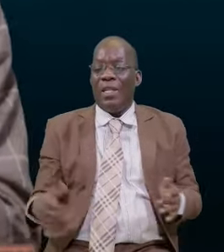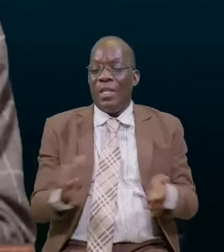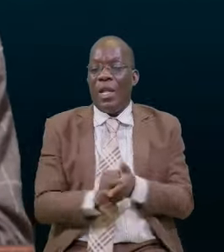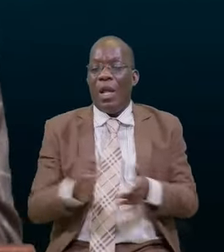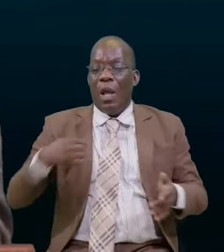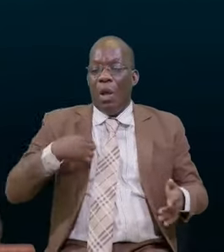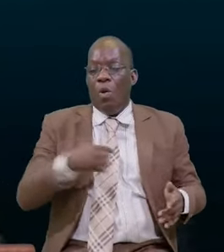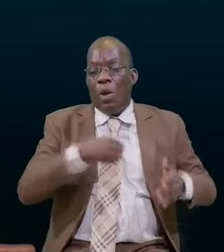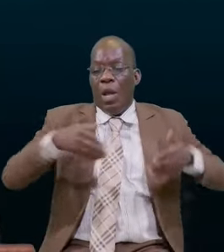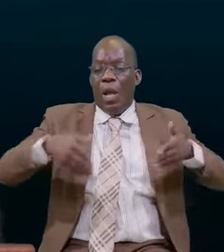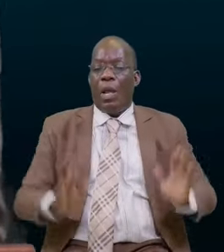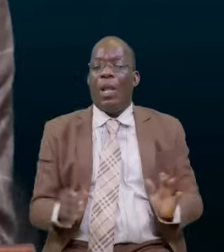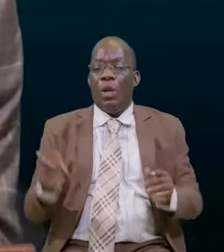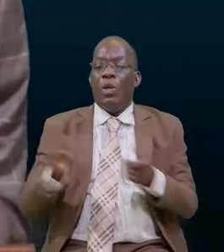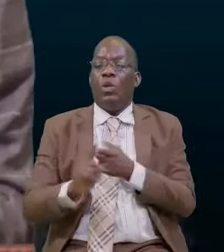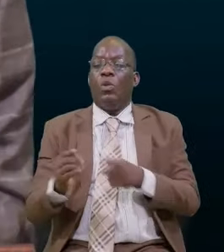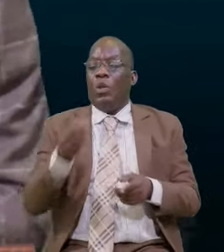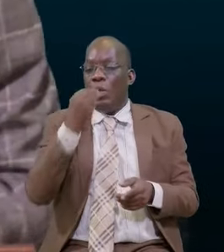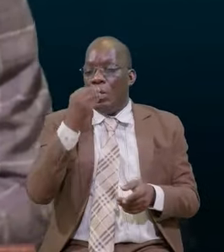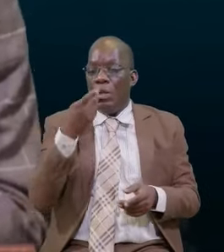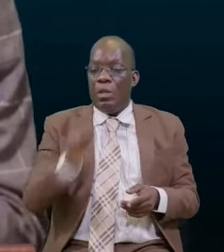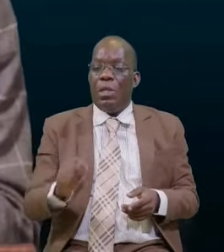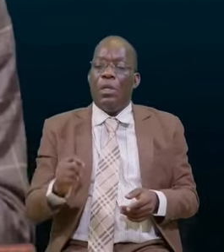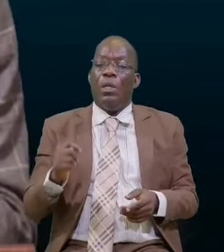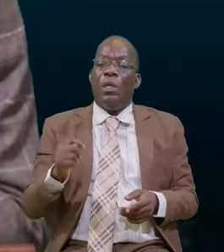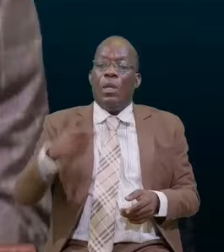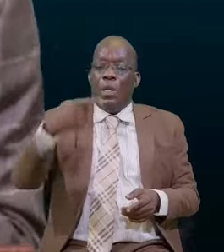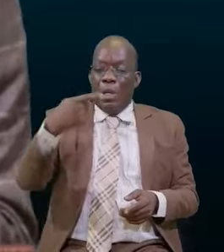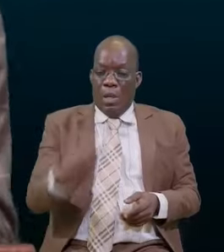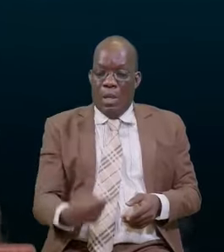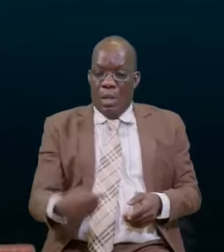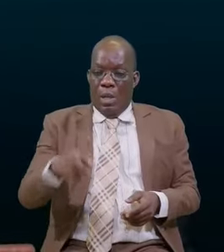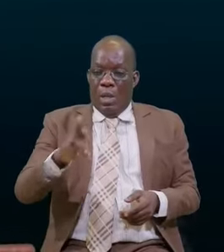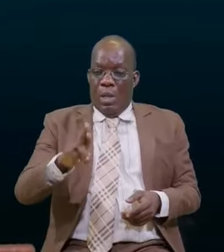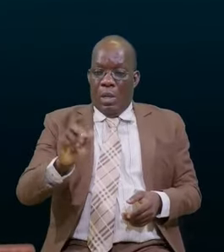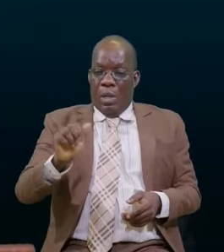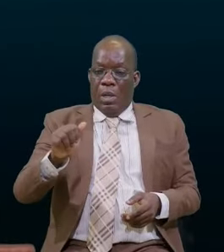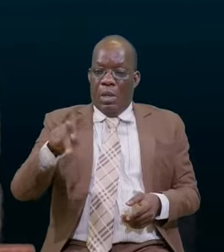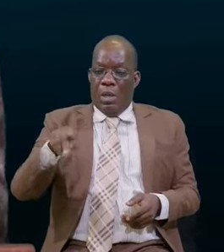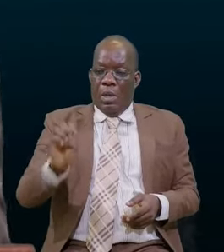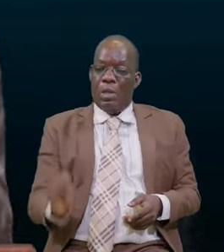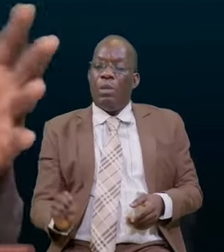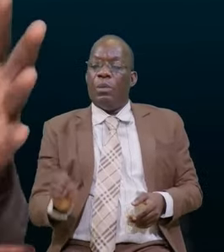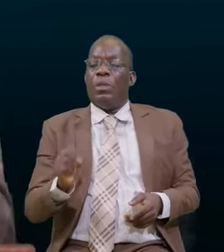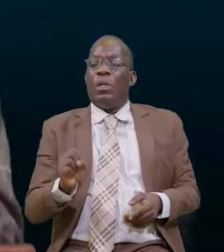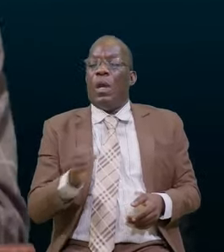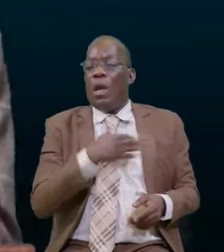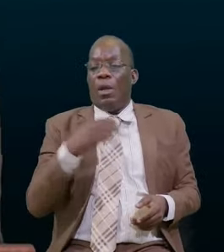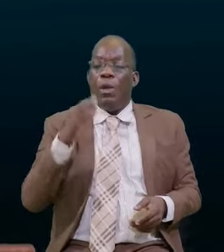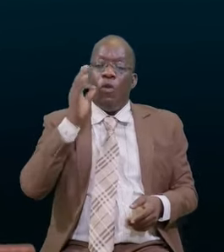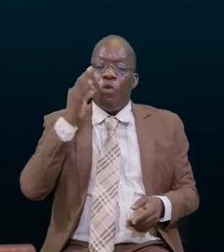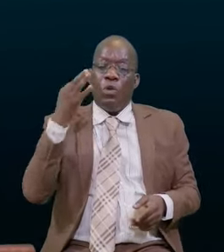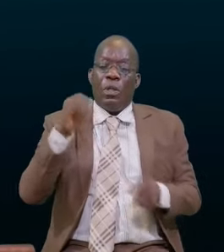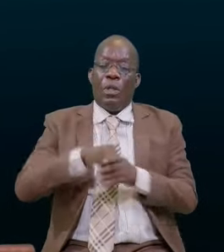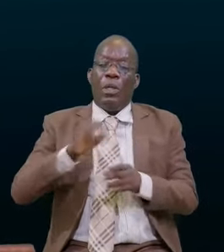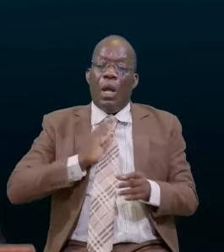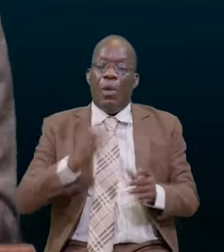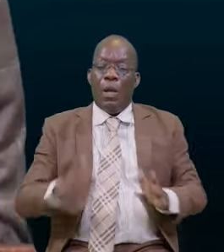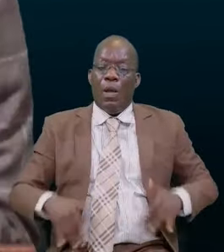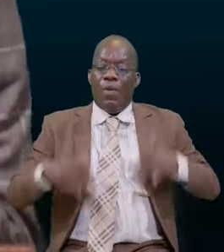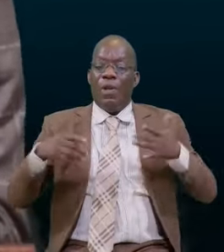the fruit of the spirit from our lives and these things enter into our life slowly our Vines have tender